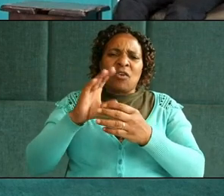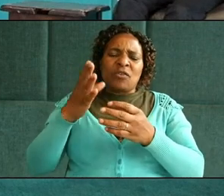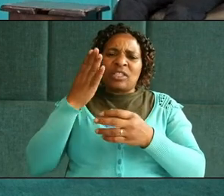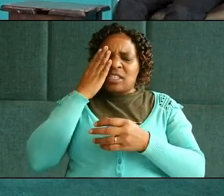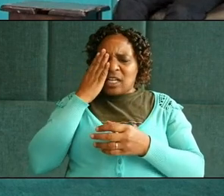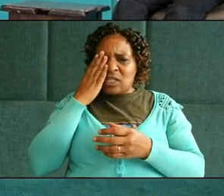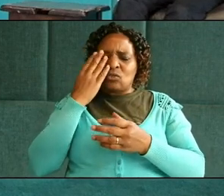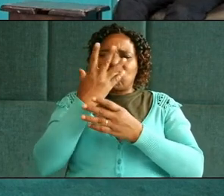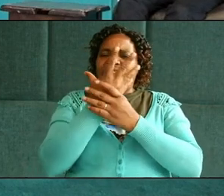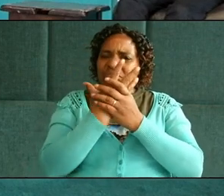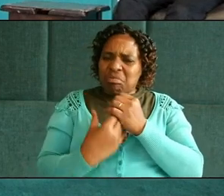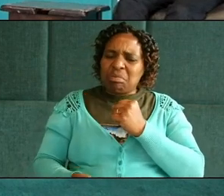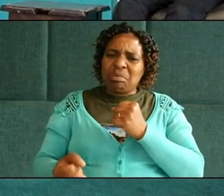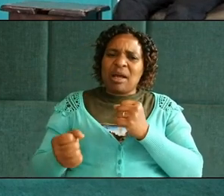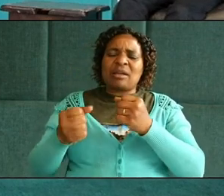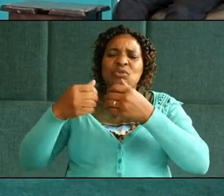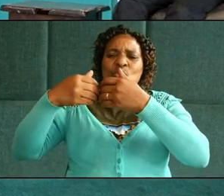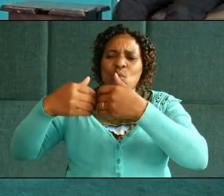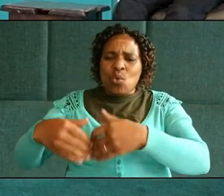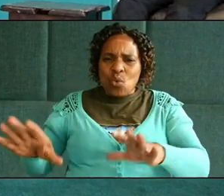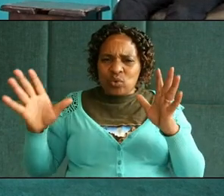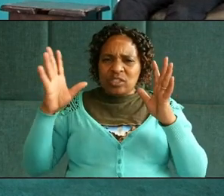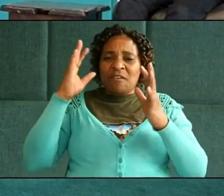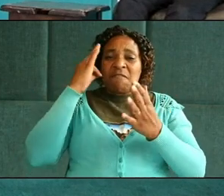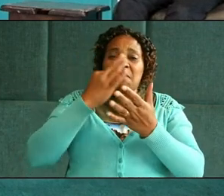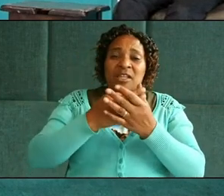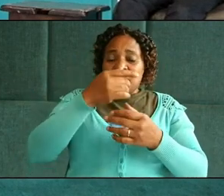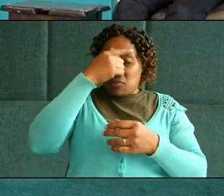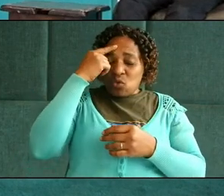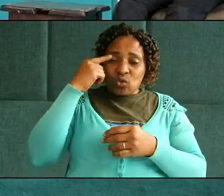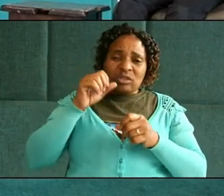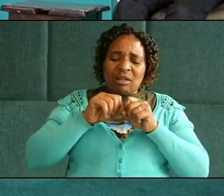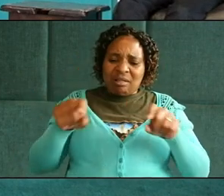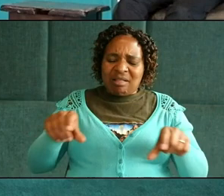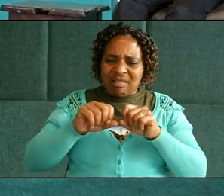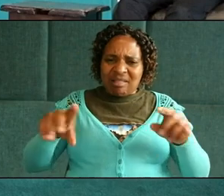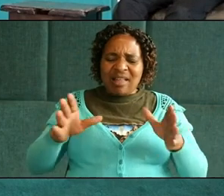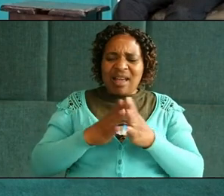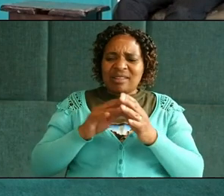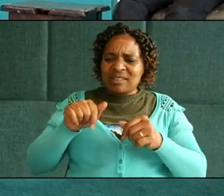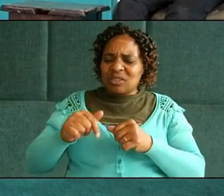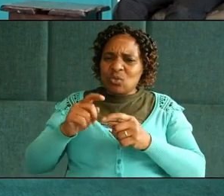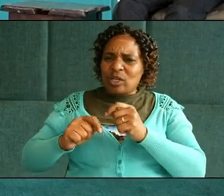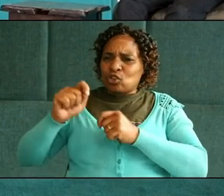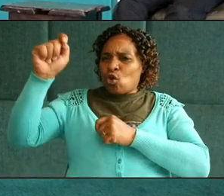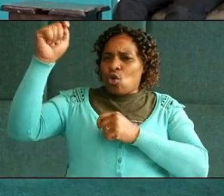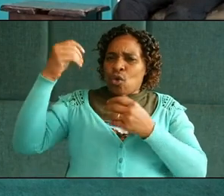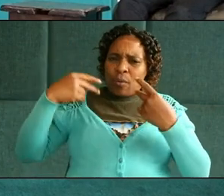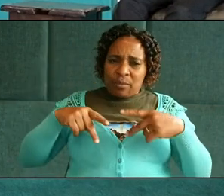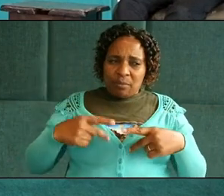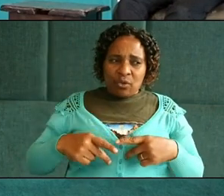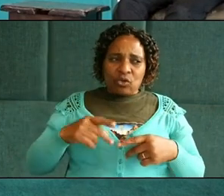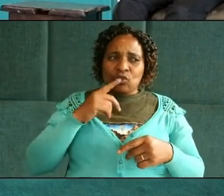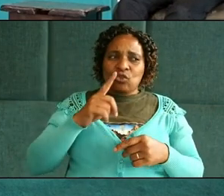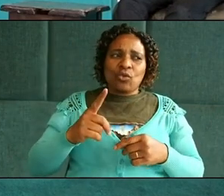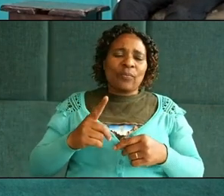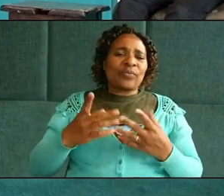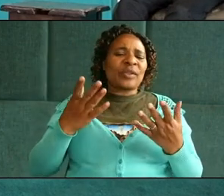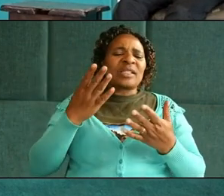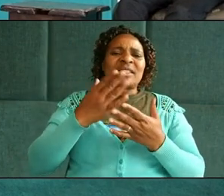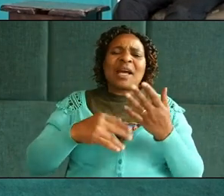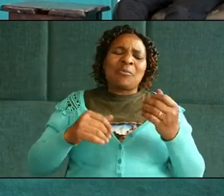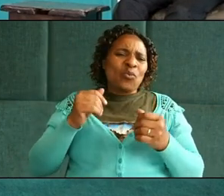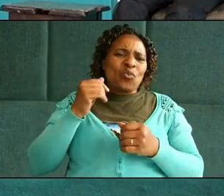to lose stand, because they thought they were grasshoppers and these were giants. So he somewhat